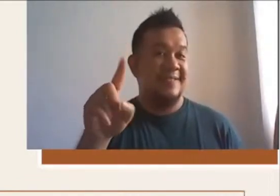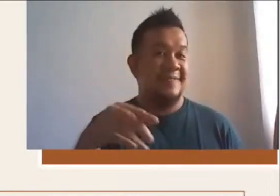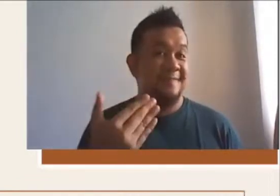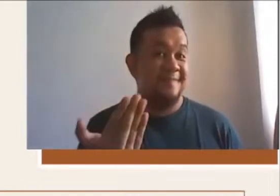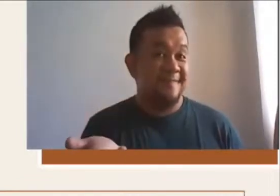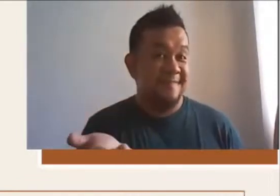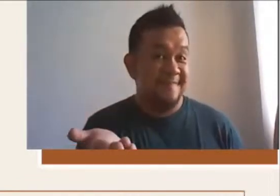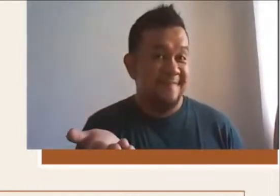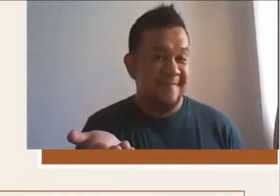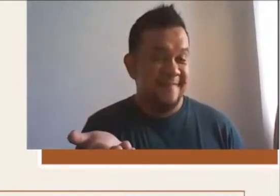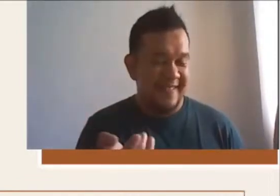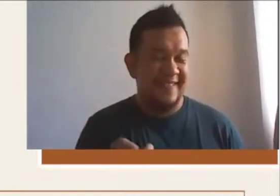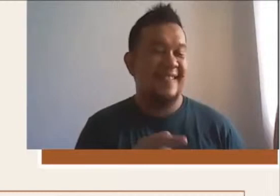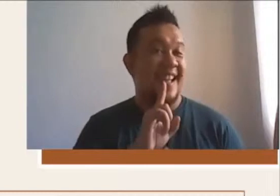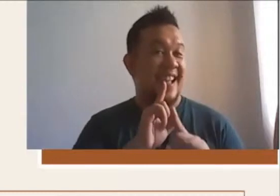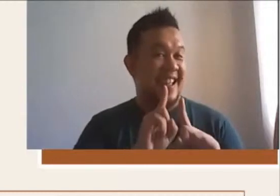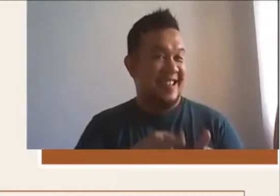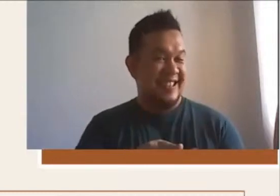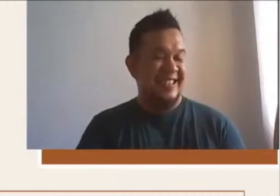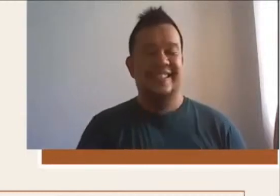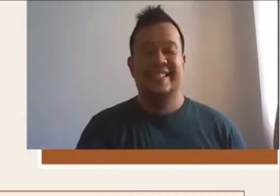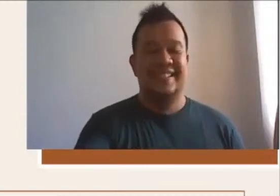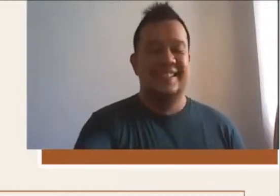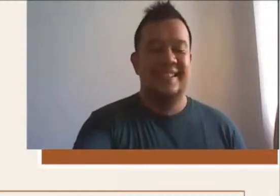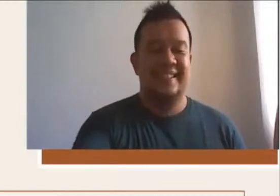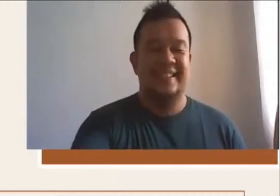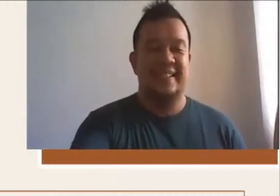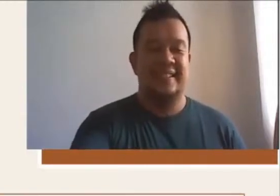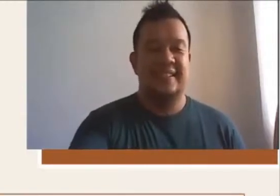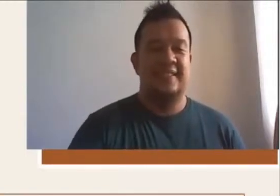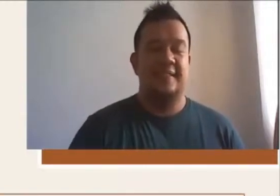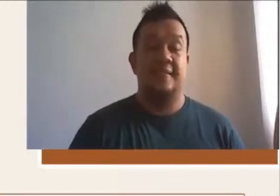is false. Why?